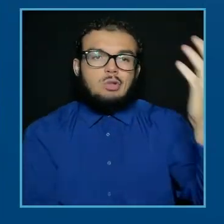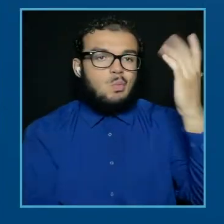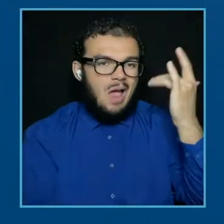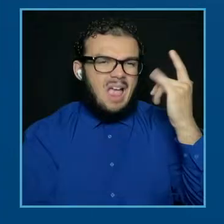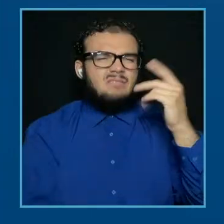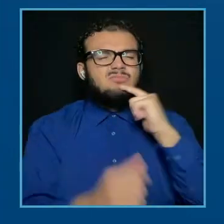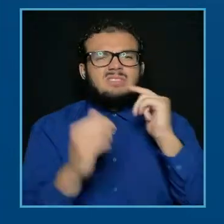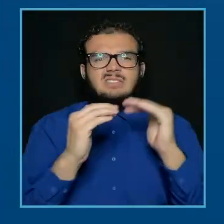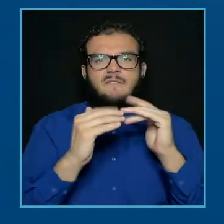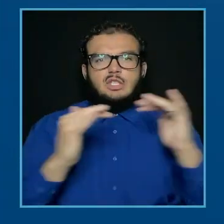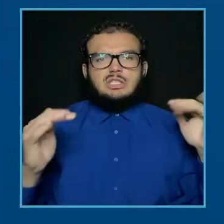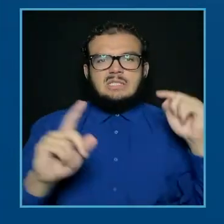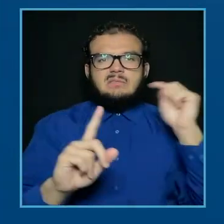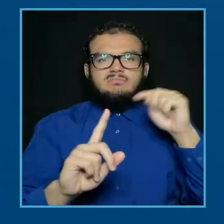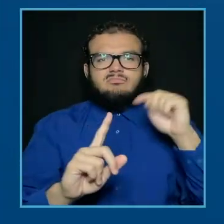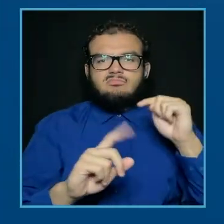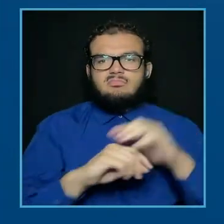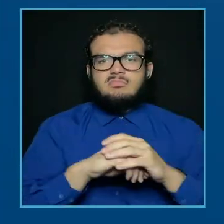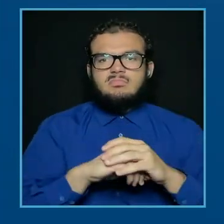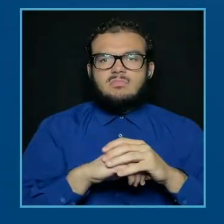diversity that